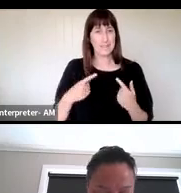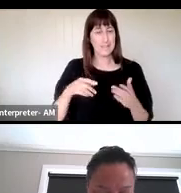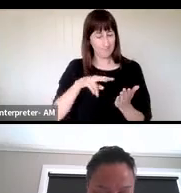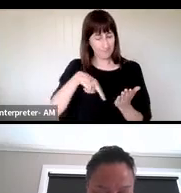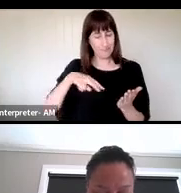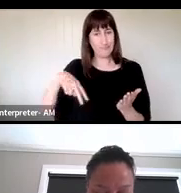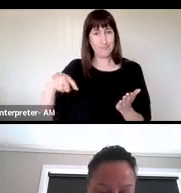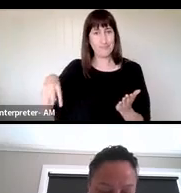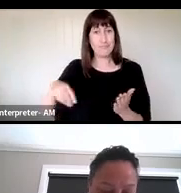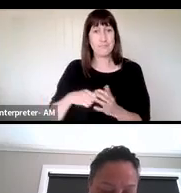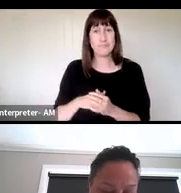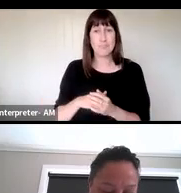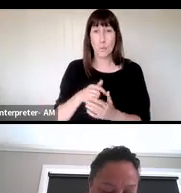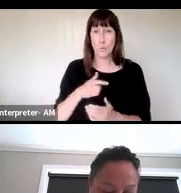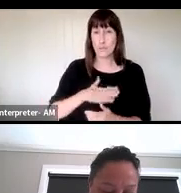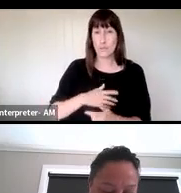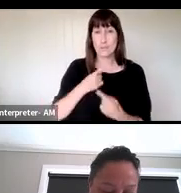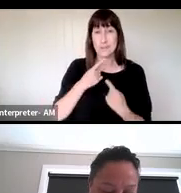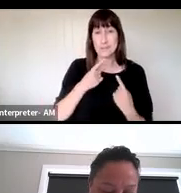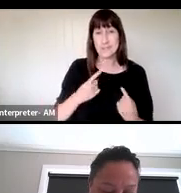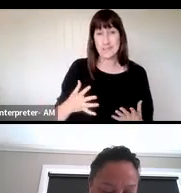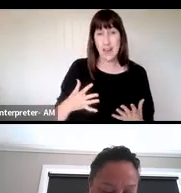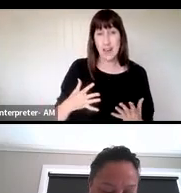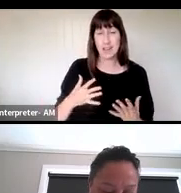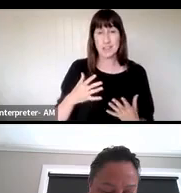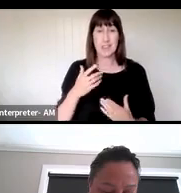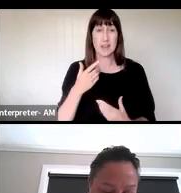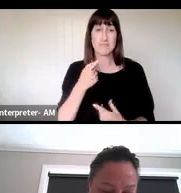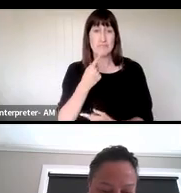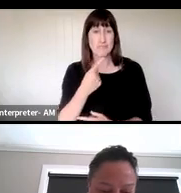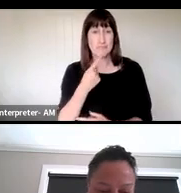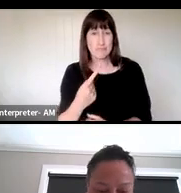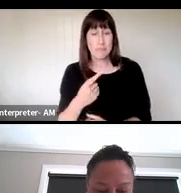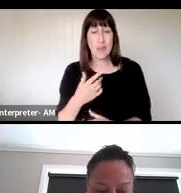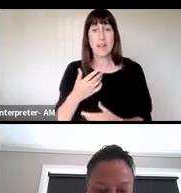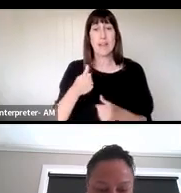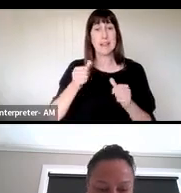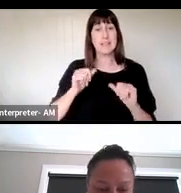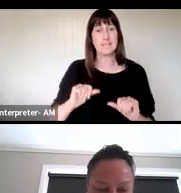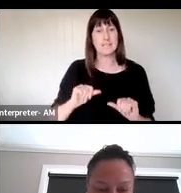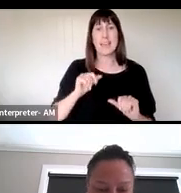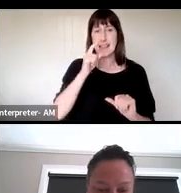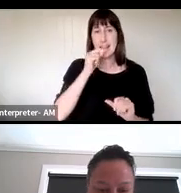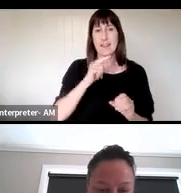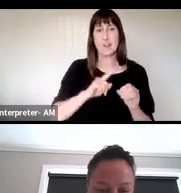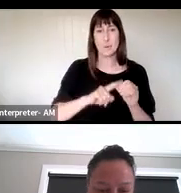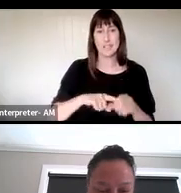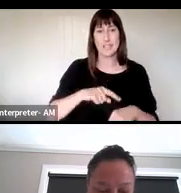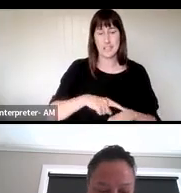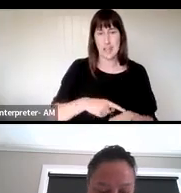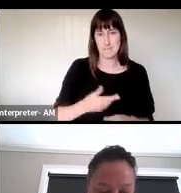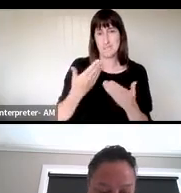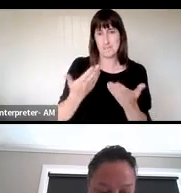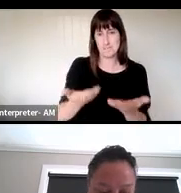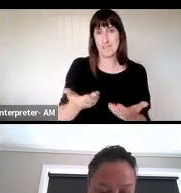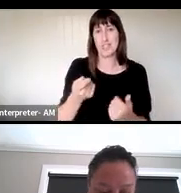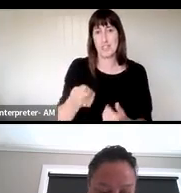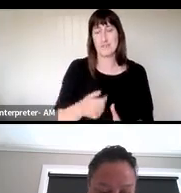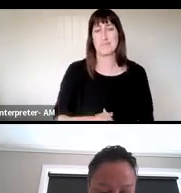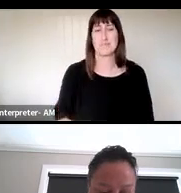to start with some comments, and then if you want to leave some time for questions, please do so. We're in your hands. Ngā mihi